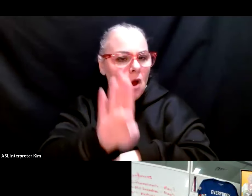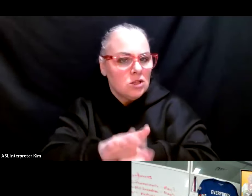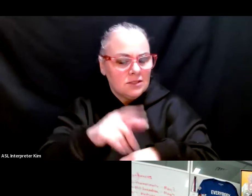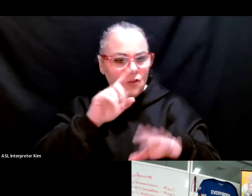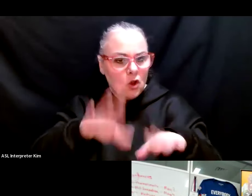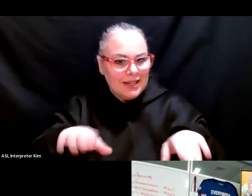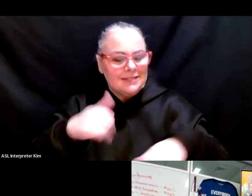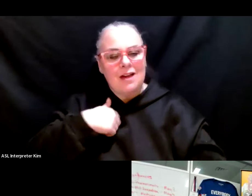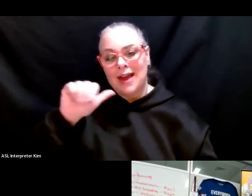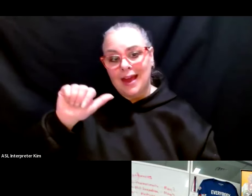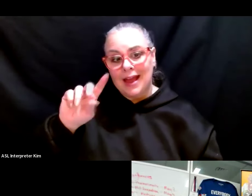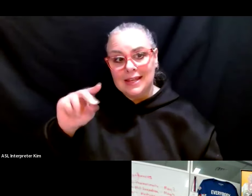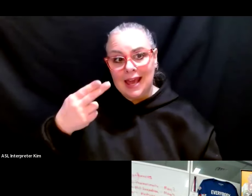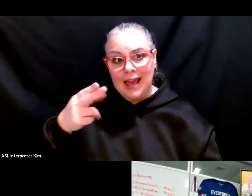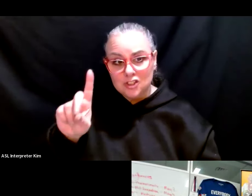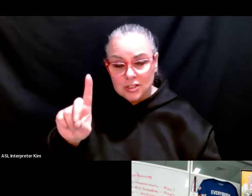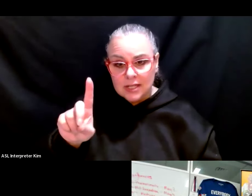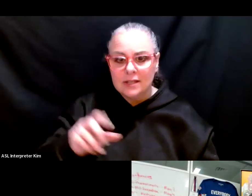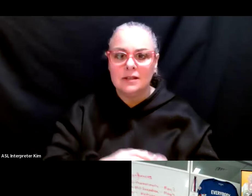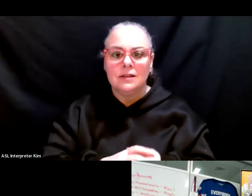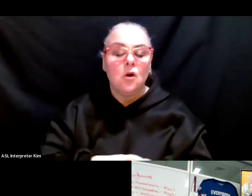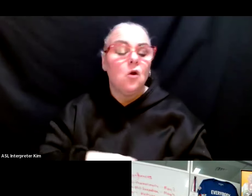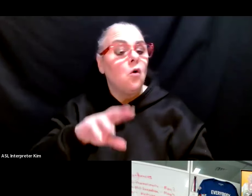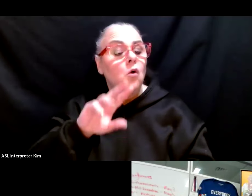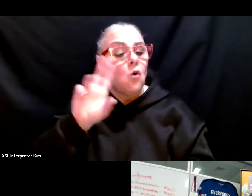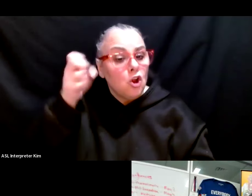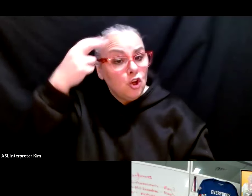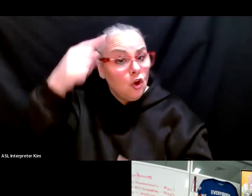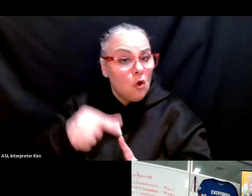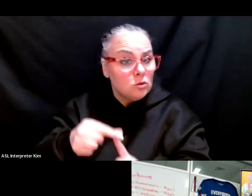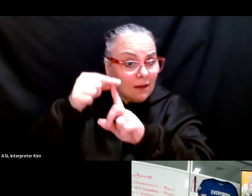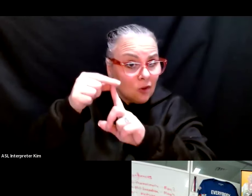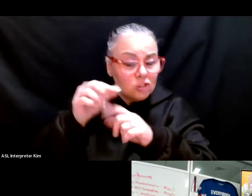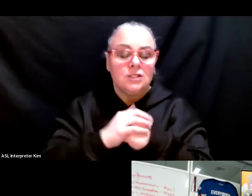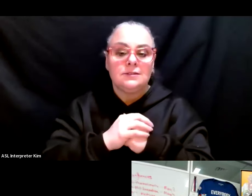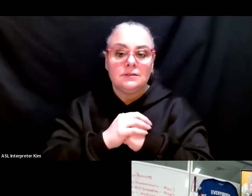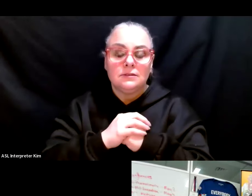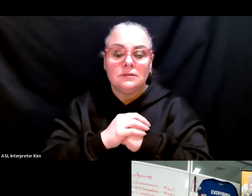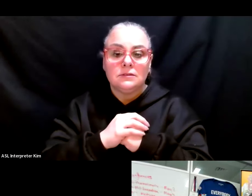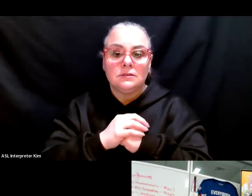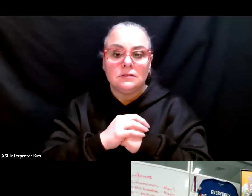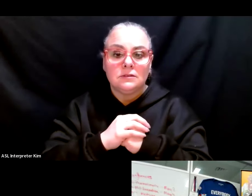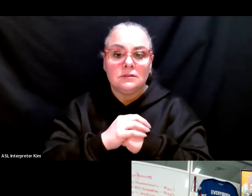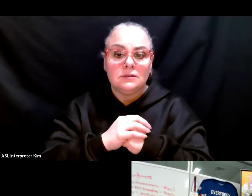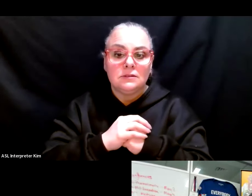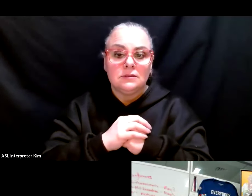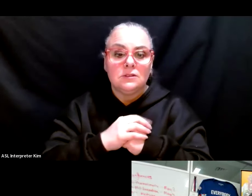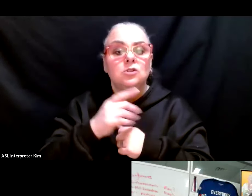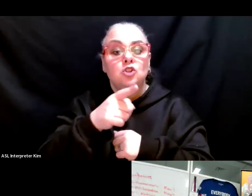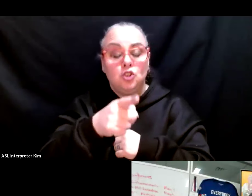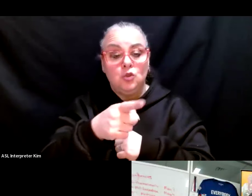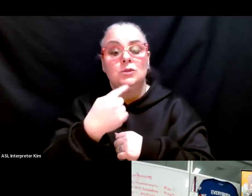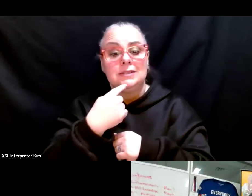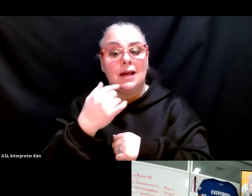with ADHD or who are neurodivergent? And I think that you shared a few